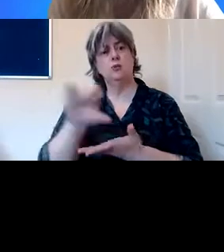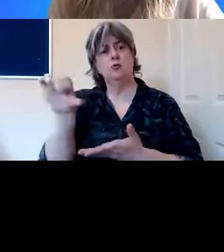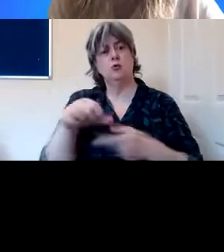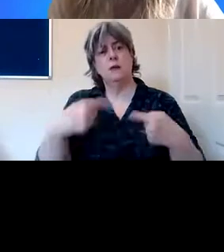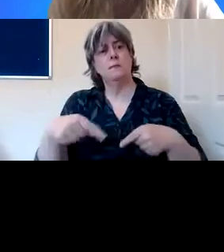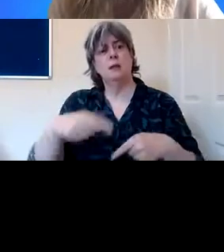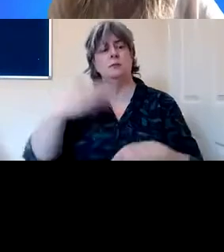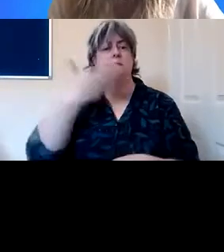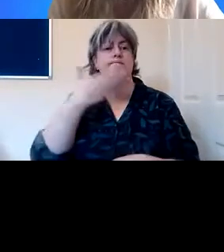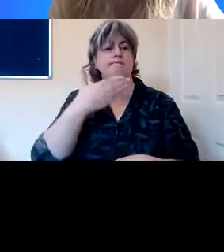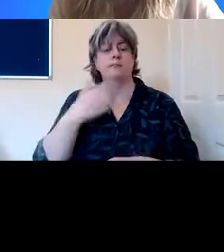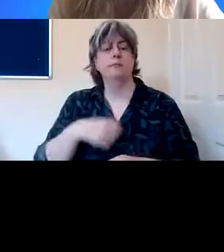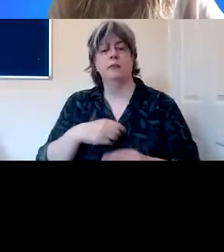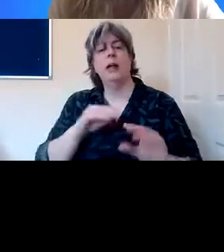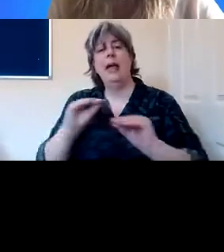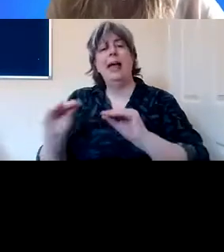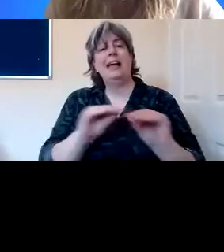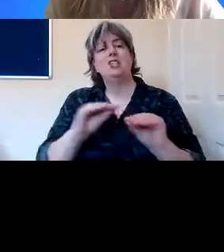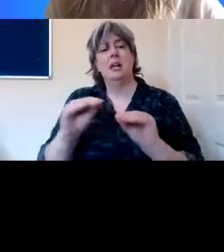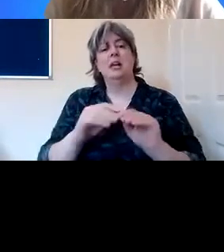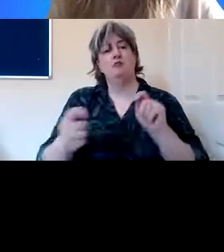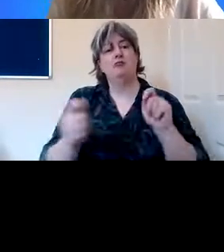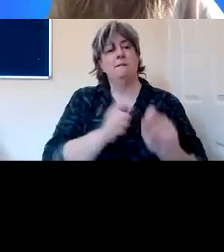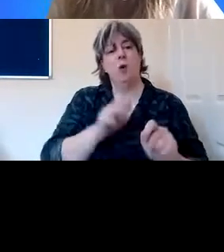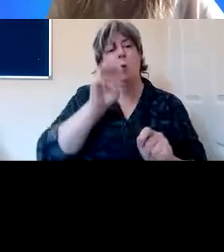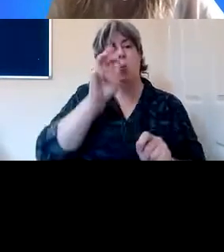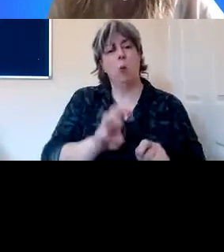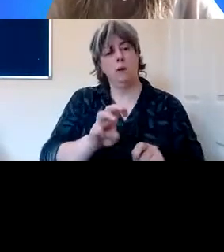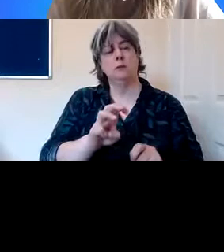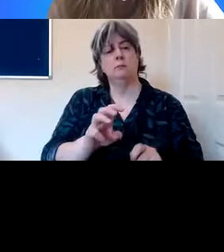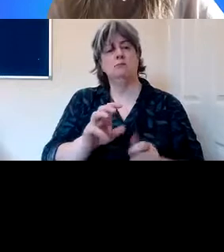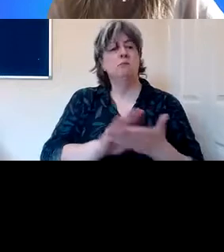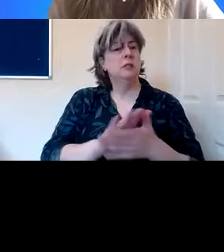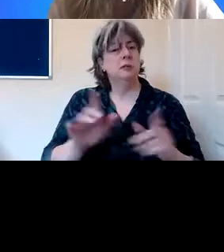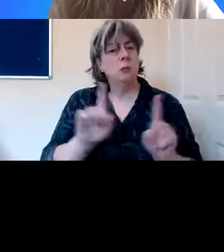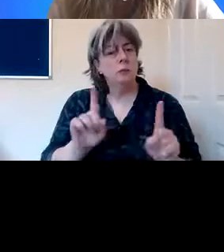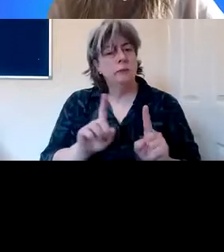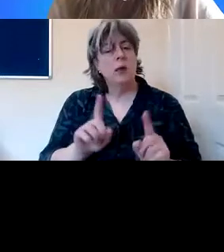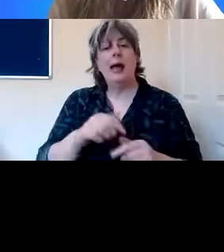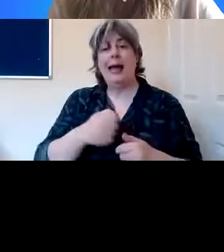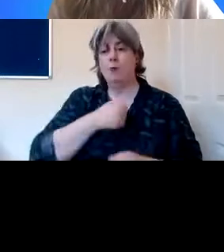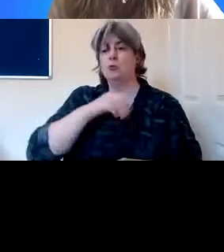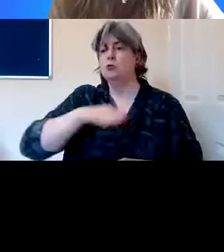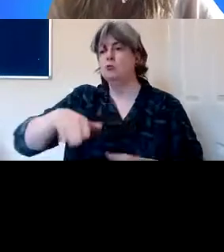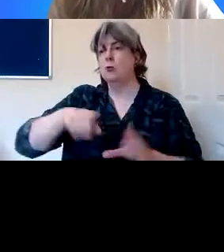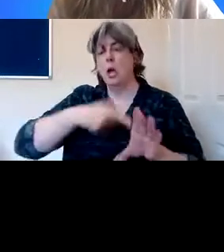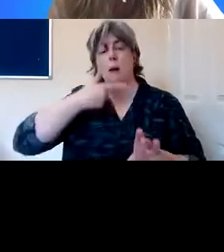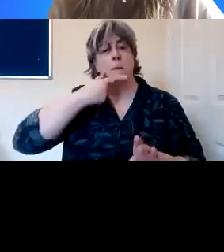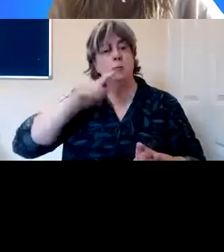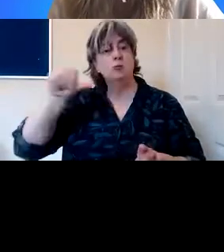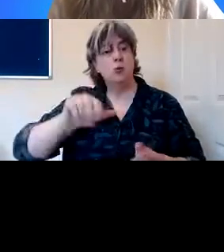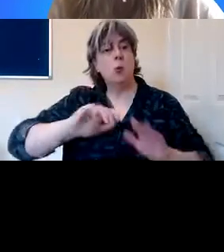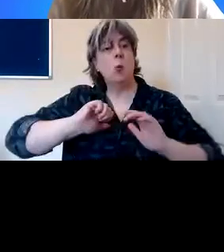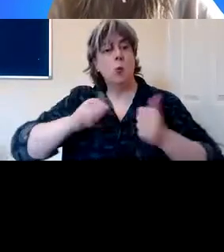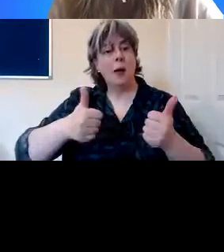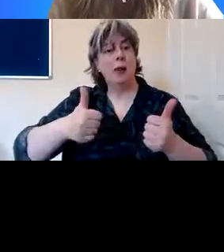in Wales is about ensuring that our children and young people are well prepared for the future. It's the foundation